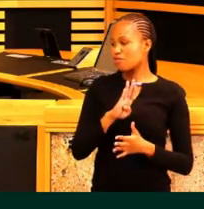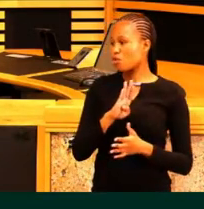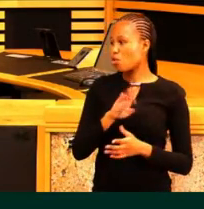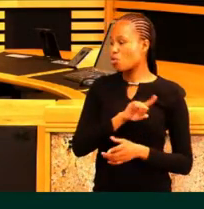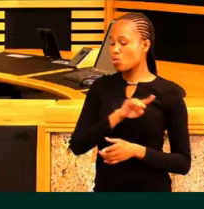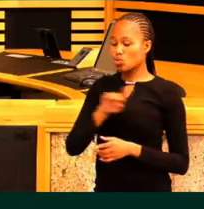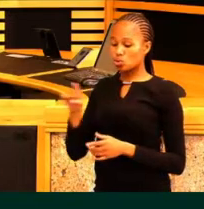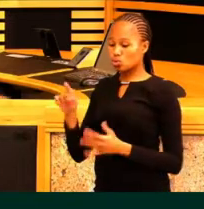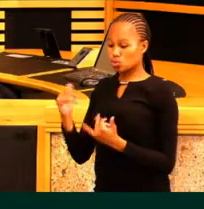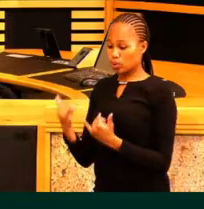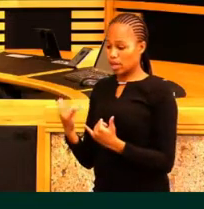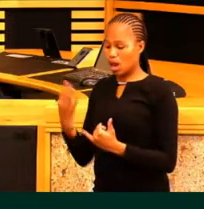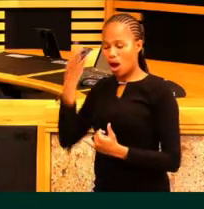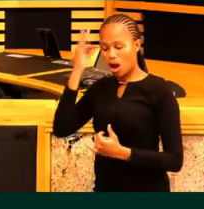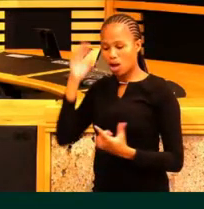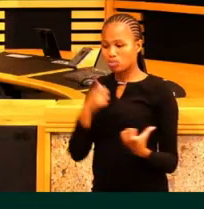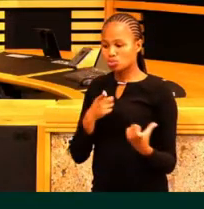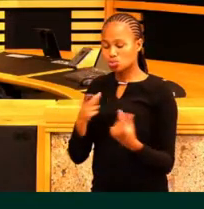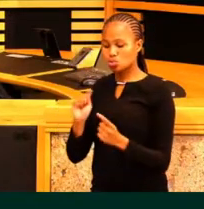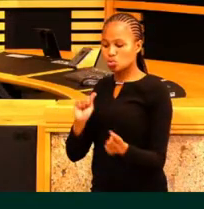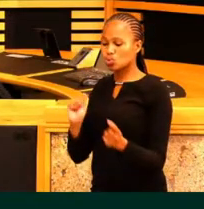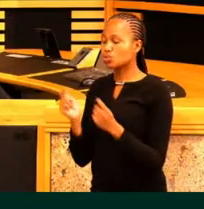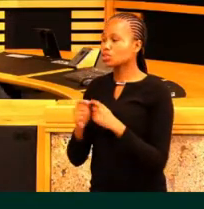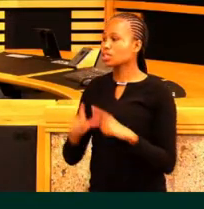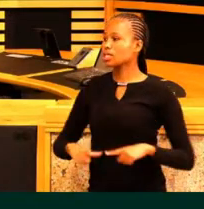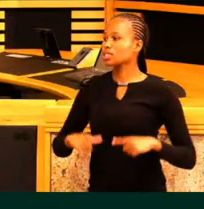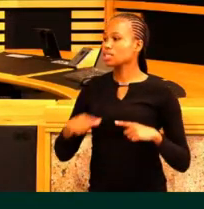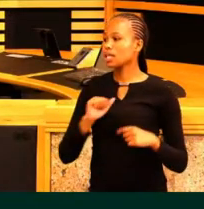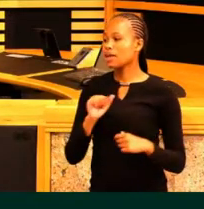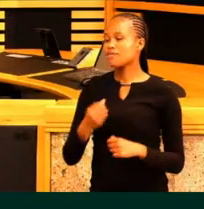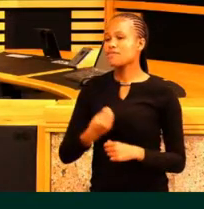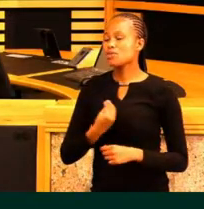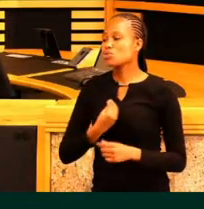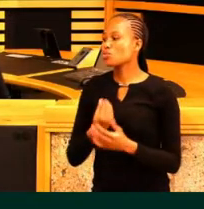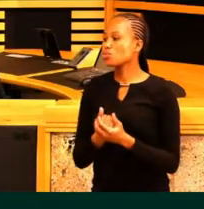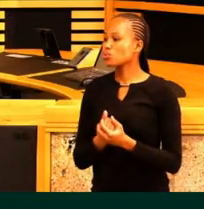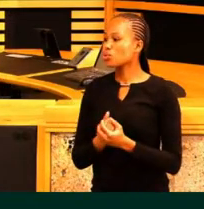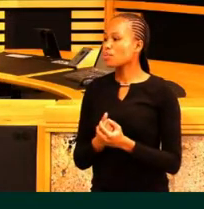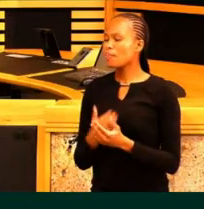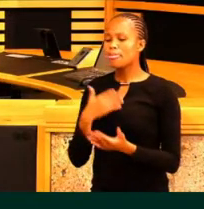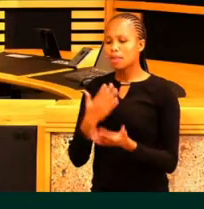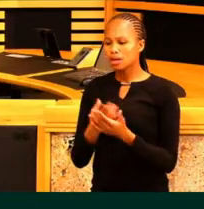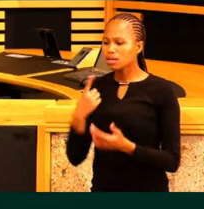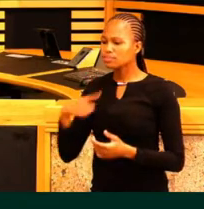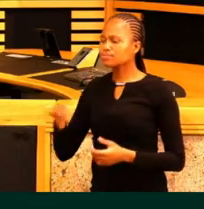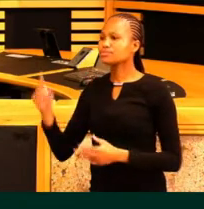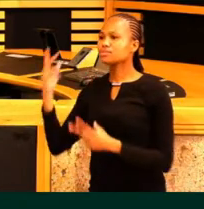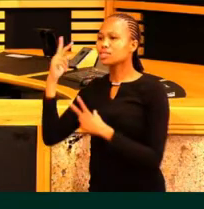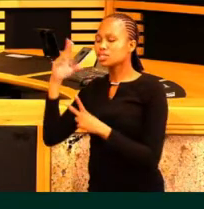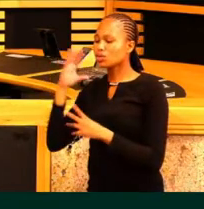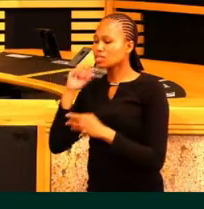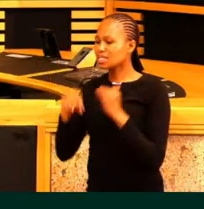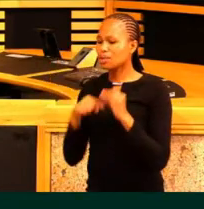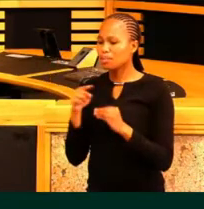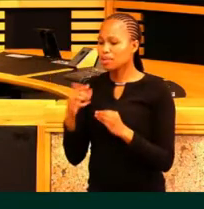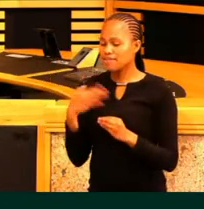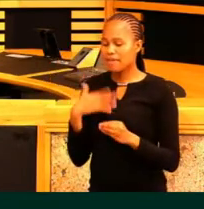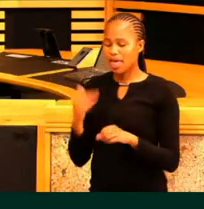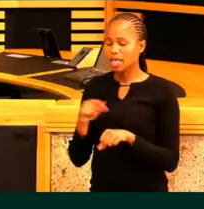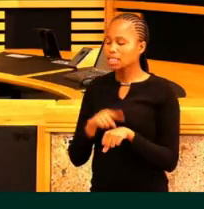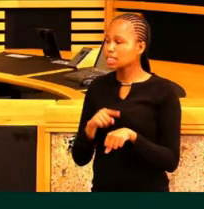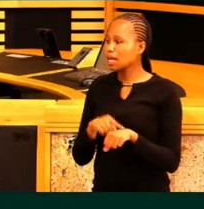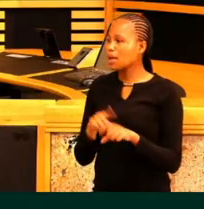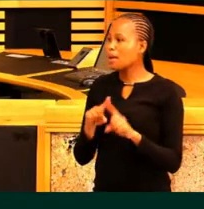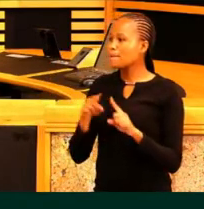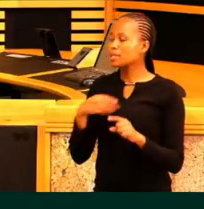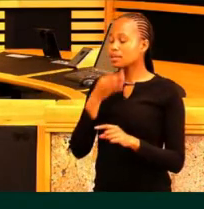our government has done to change the lives of young people I can go to town in mentioning a lot if I had all the time but I'm